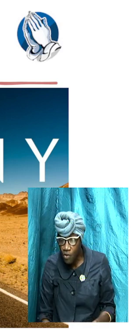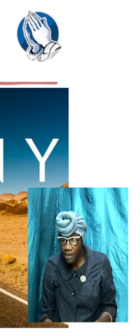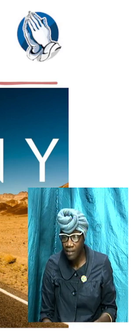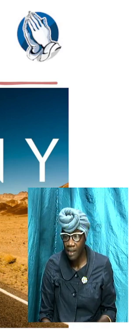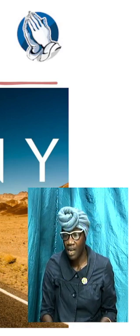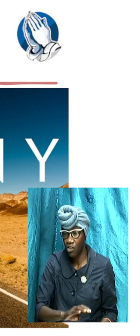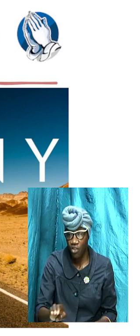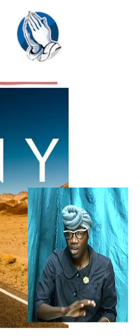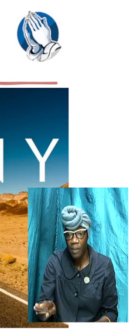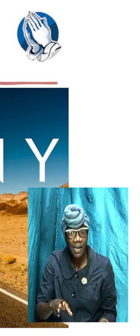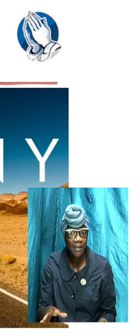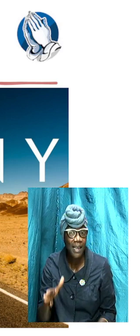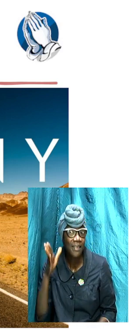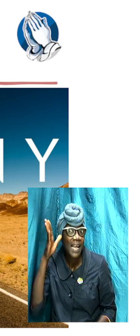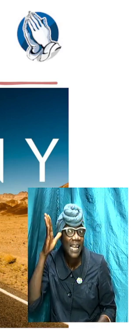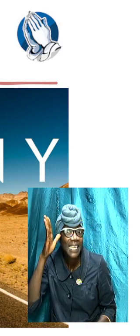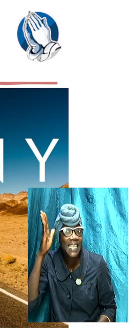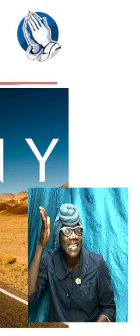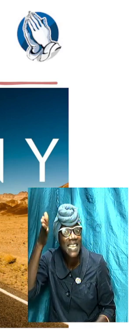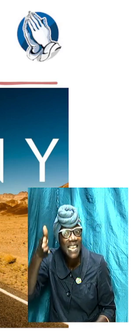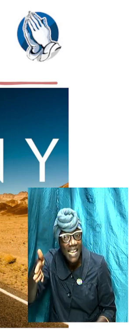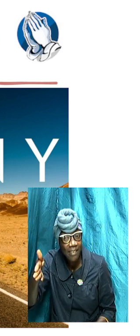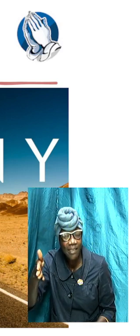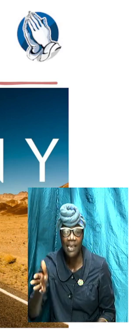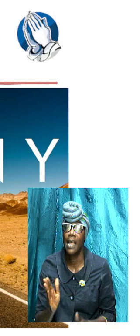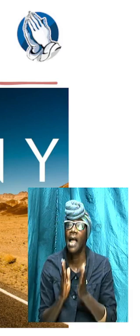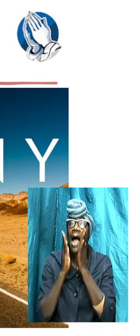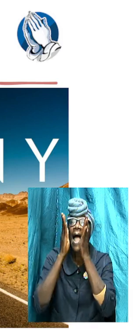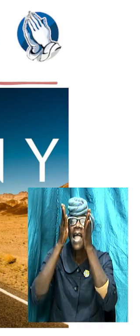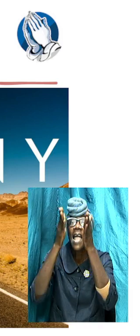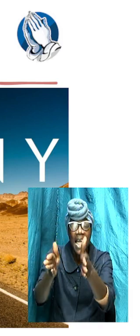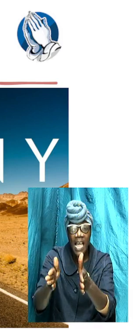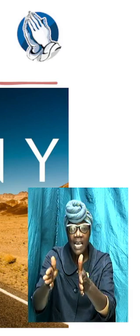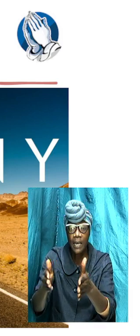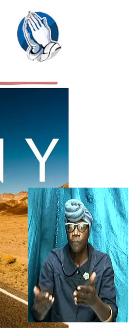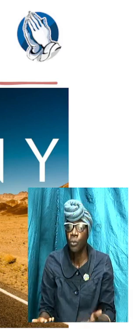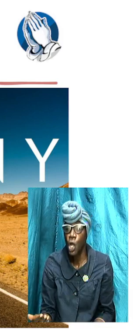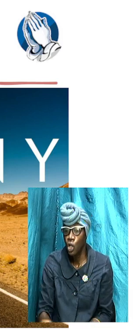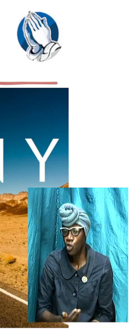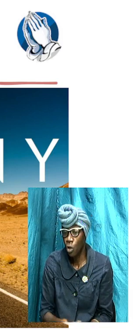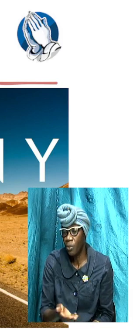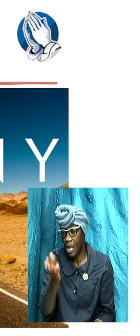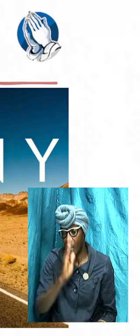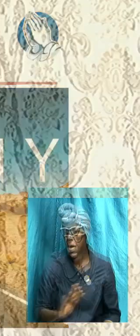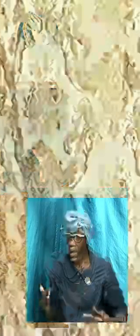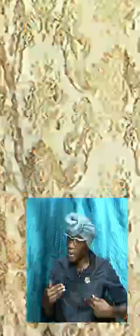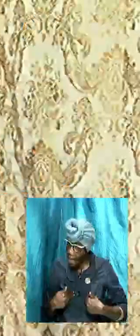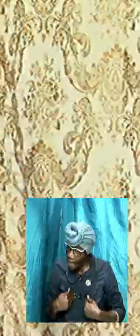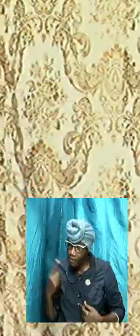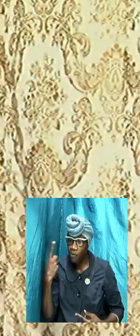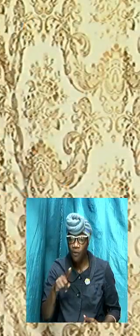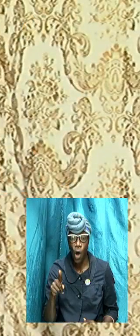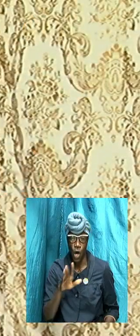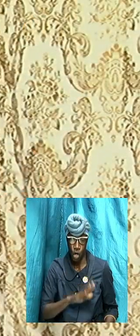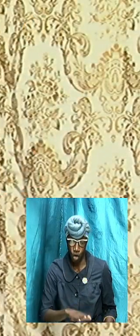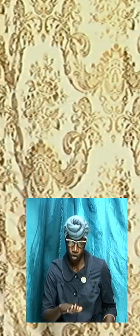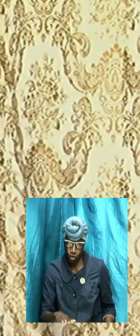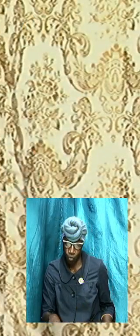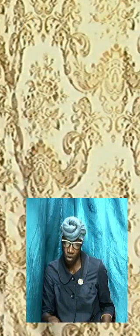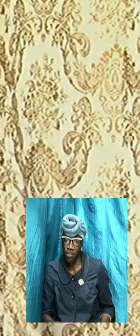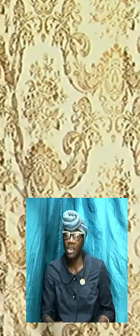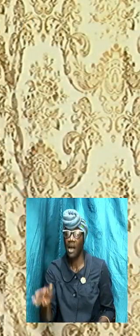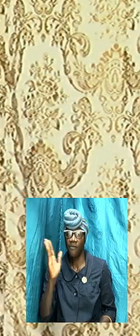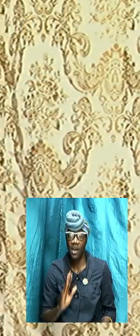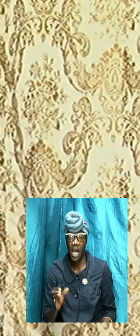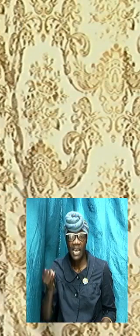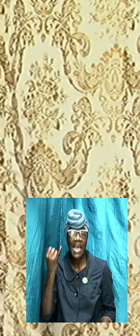destiny ahead. There is something that God has in store for us as children of God. And if we are faithful to him, if